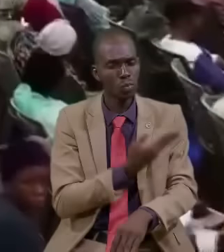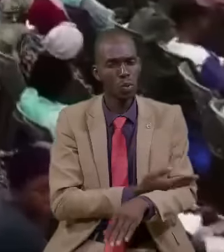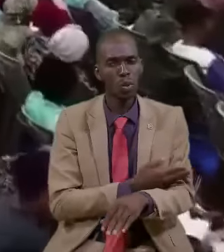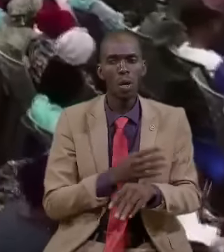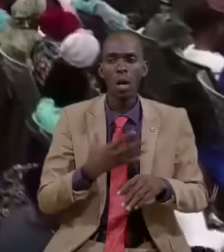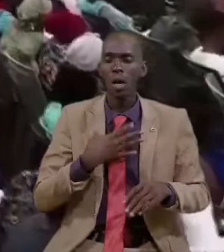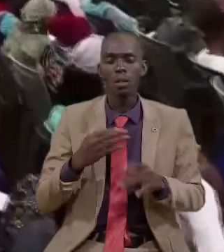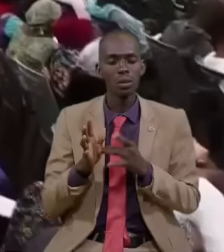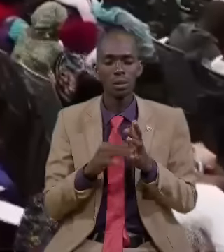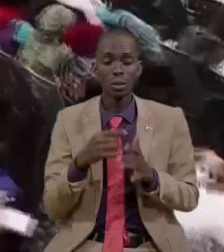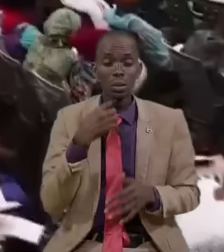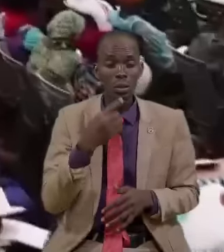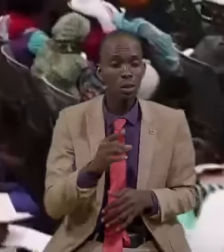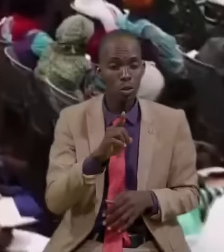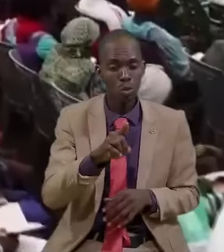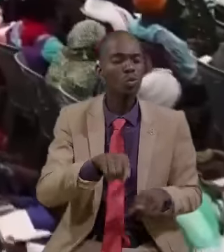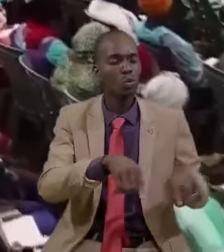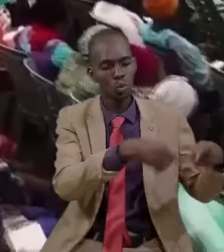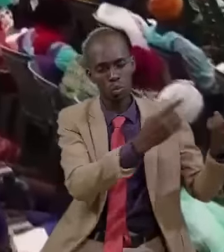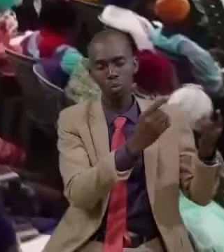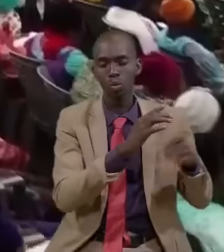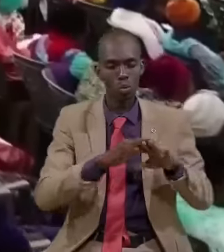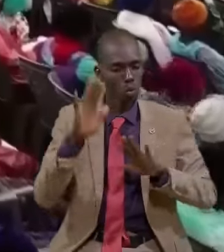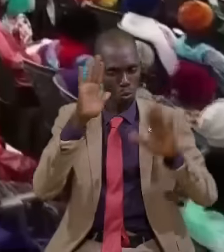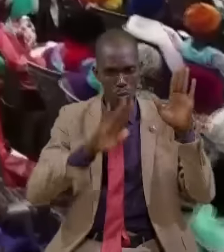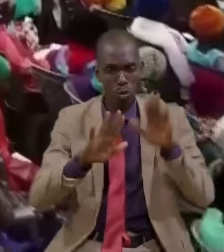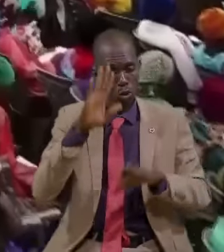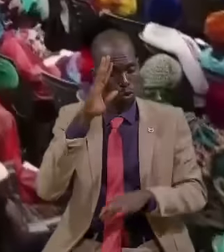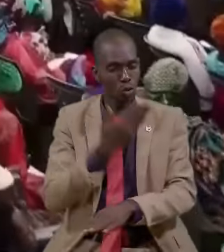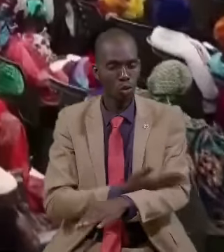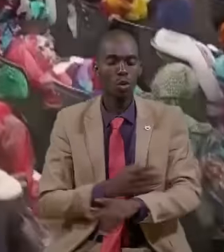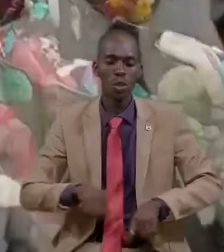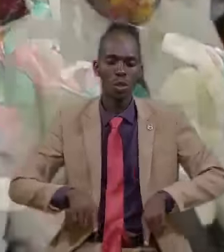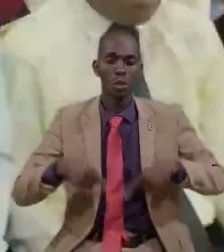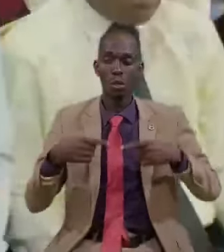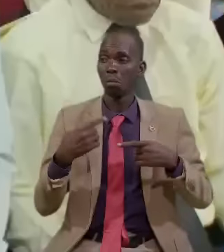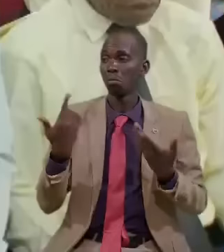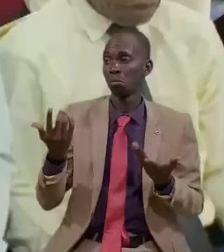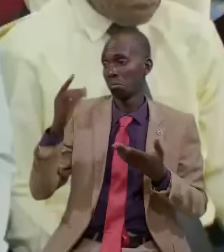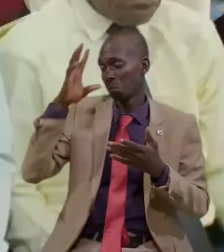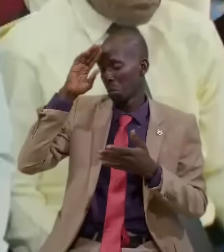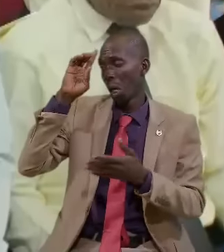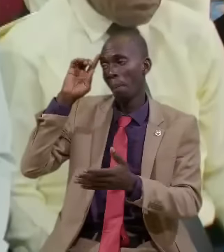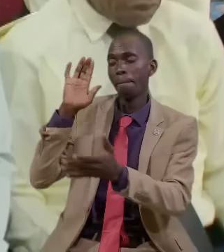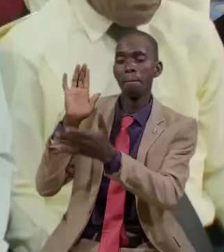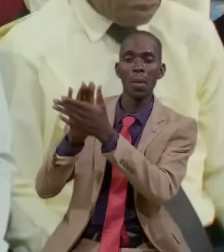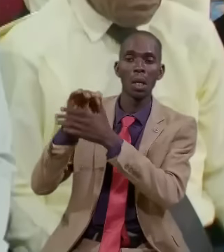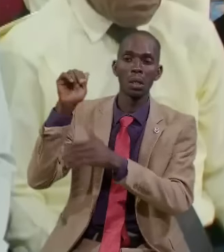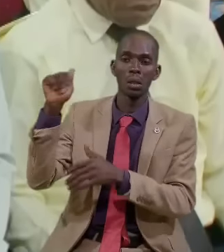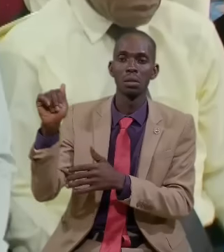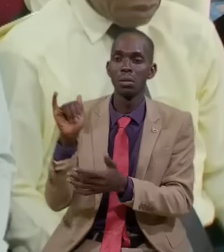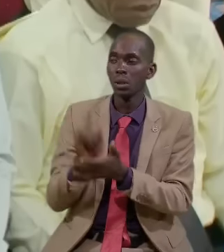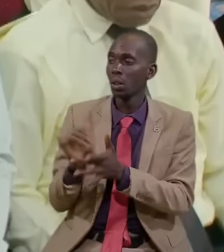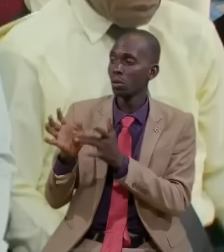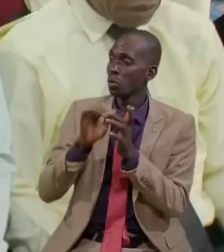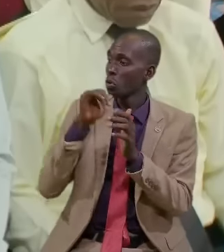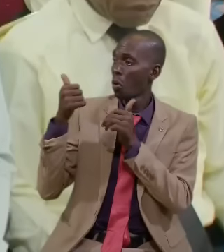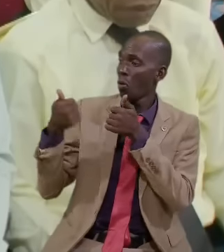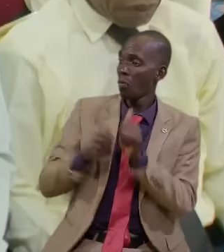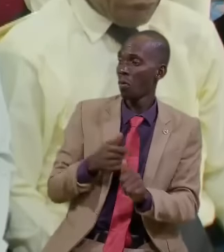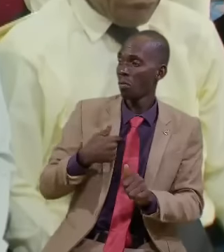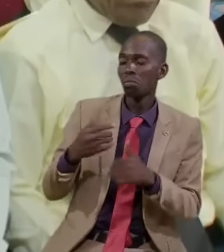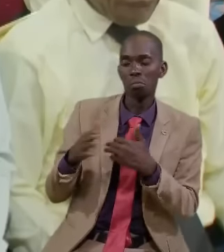way, your son liveth. The man believed that. When you believe the proclamation of the word of